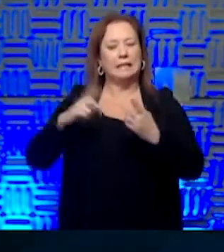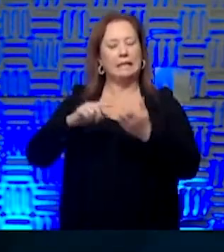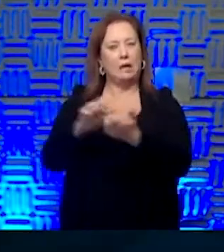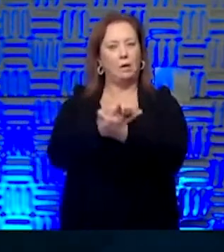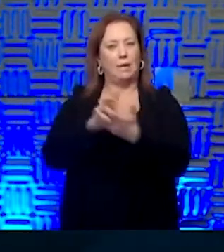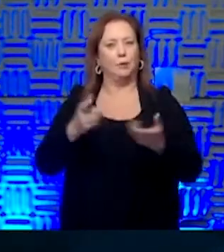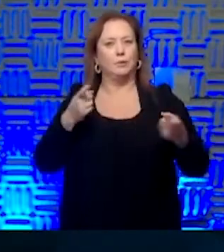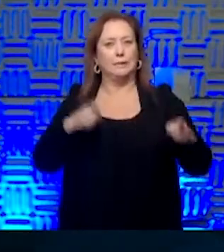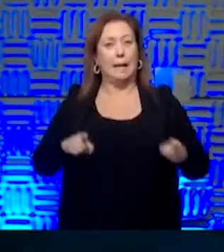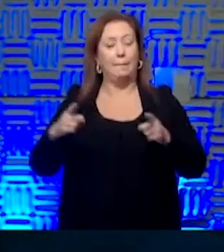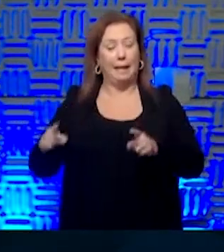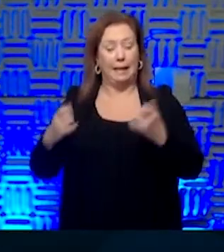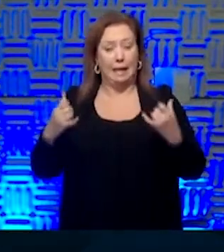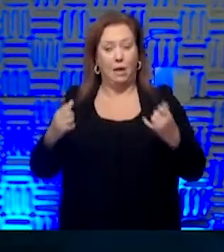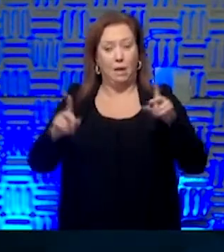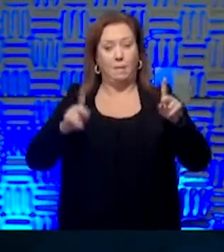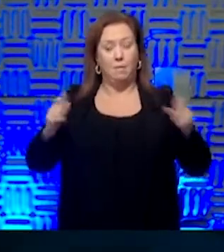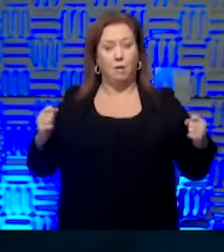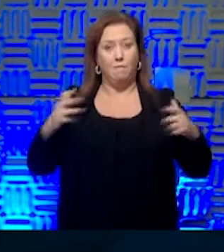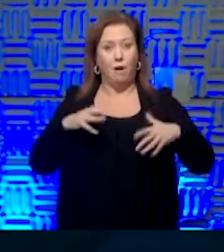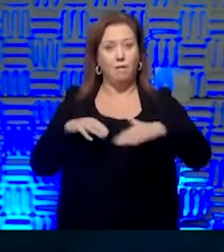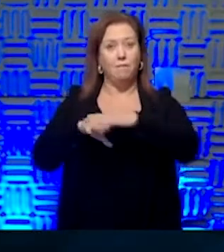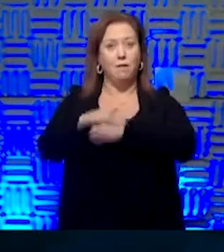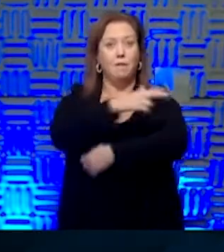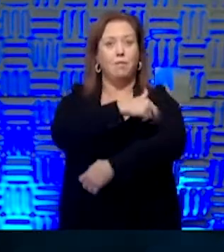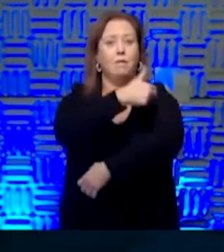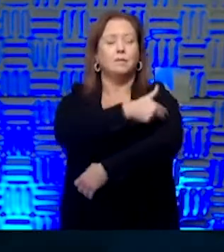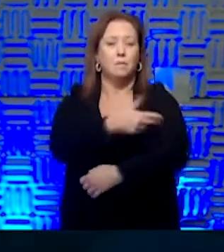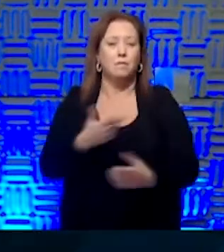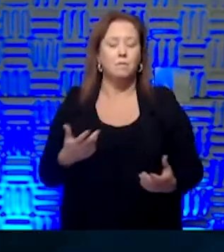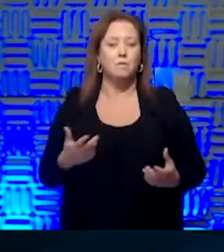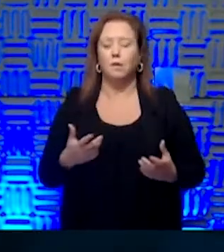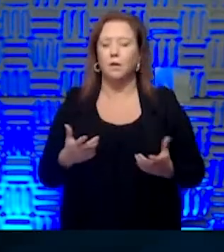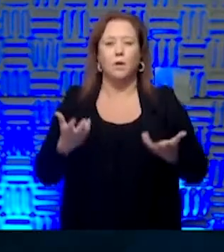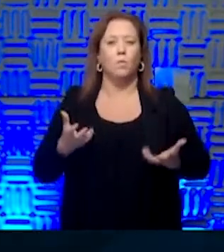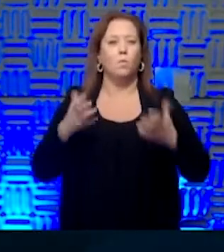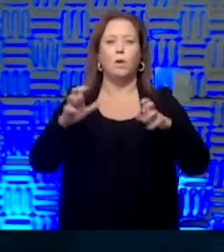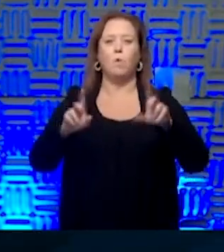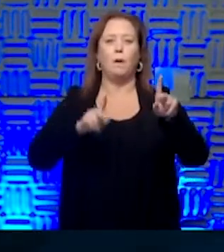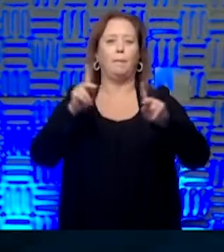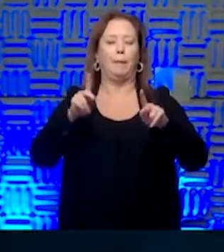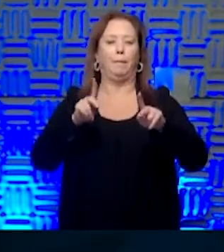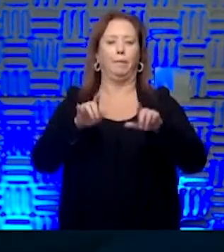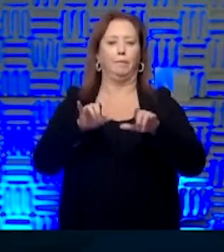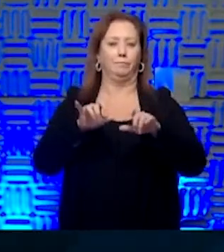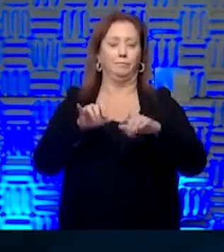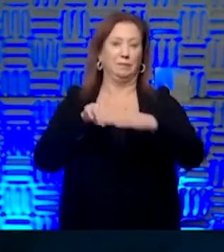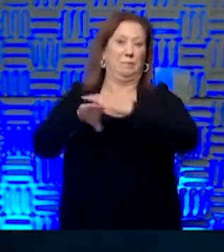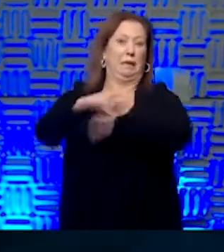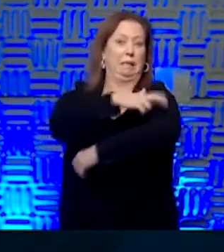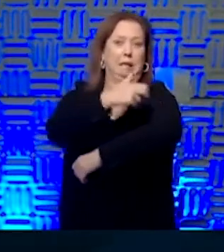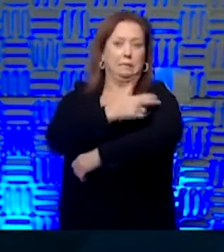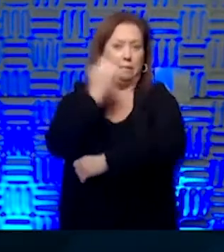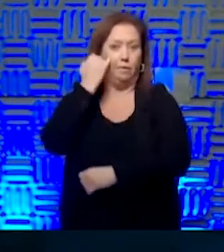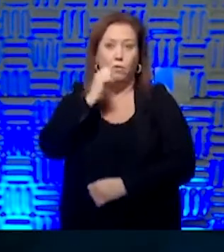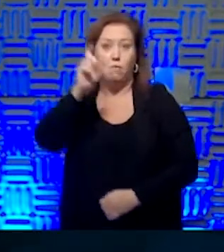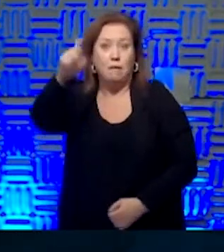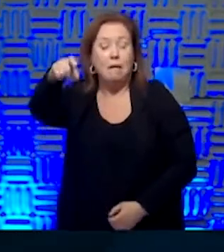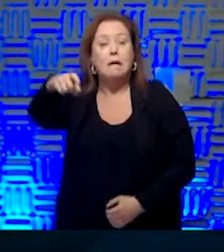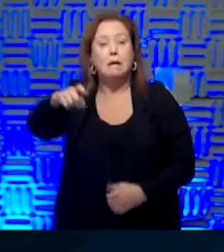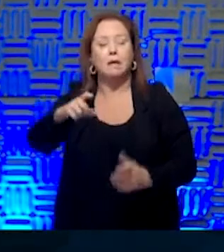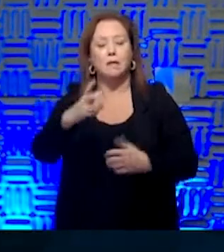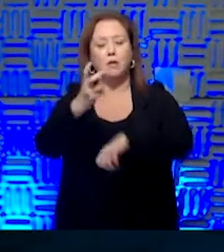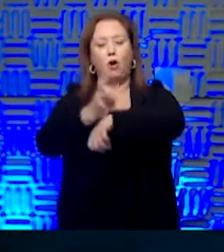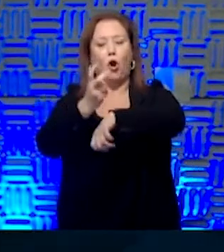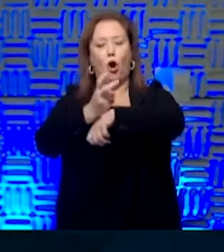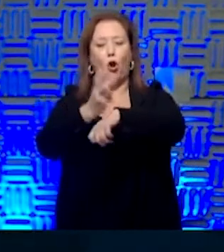has happening where people are afraid to come to the hospital. We don't want people in the hospital if you don't need to be. Just this, you know, a really hard